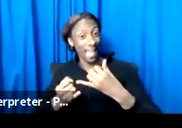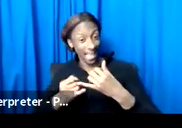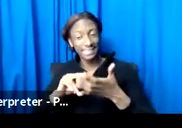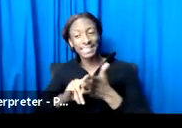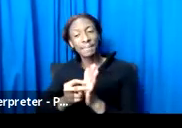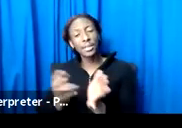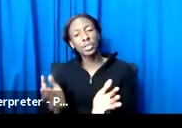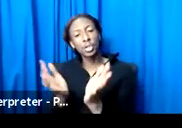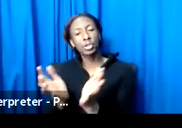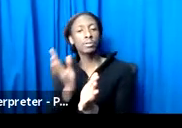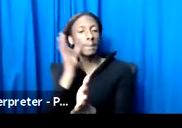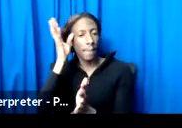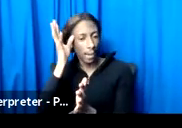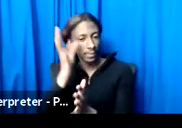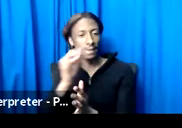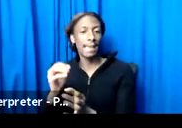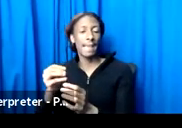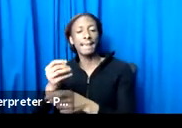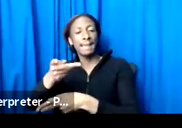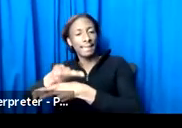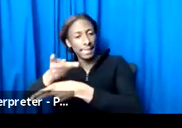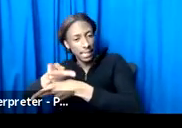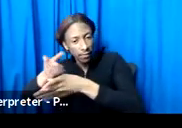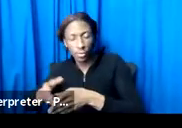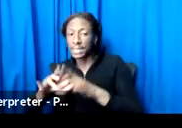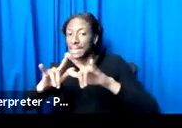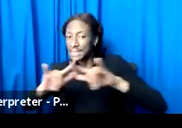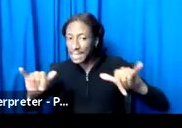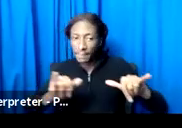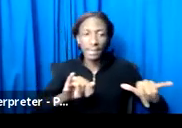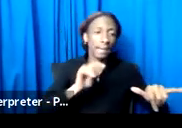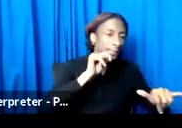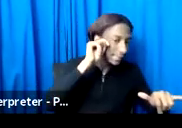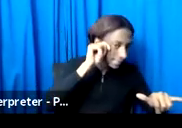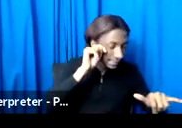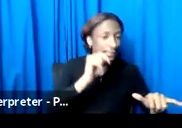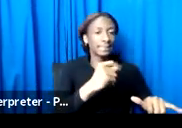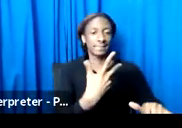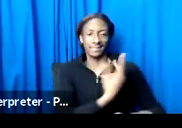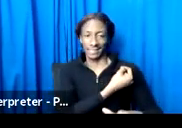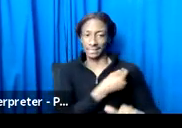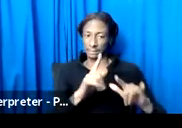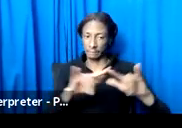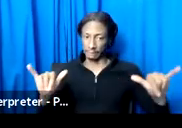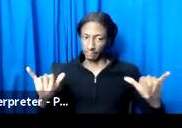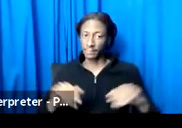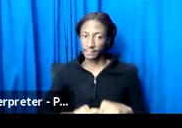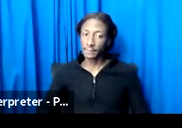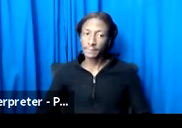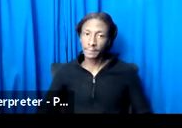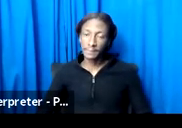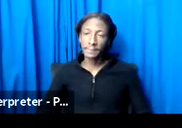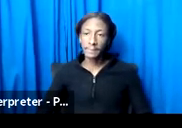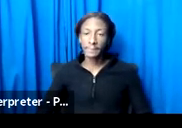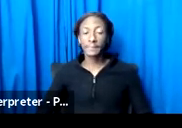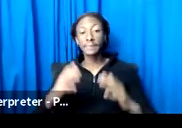of parents and caregivers at the same time that adolescents are administered COVID-19 vaccine. Next